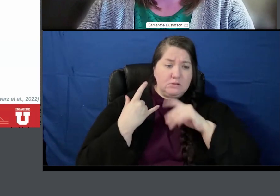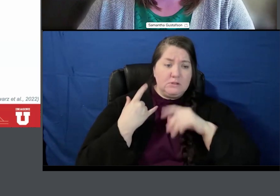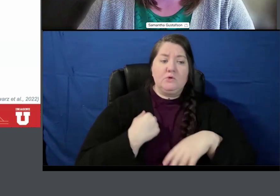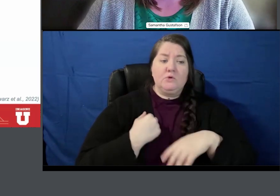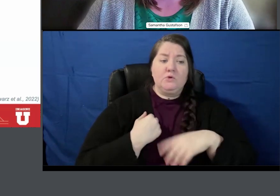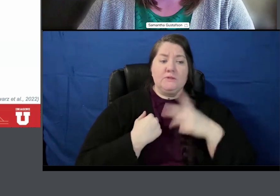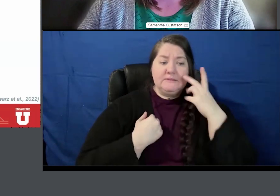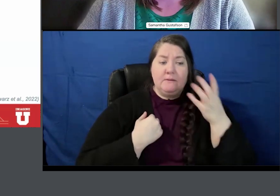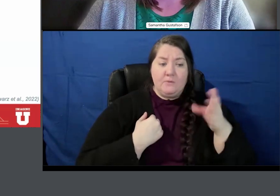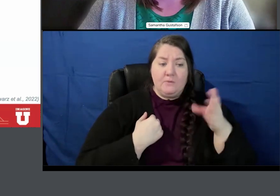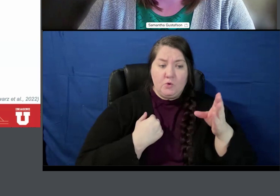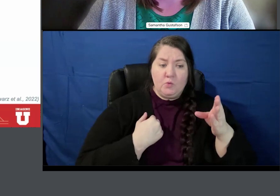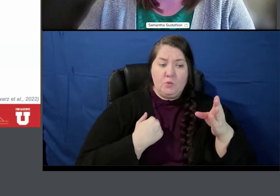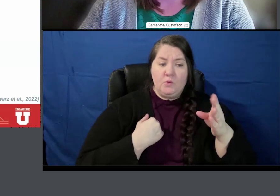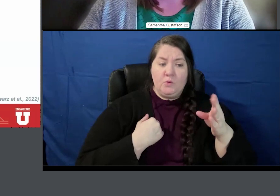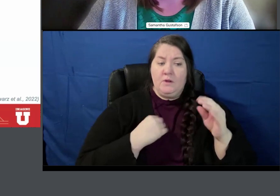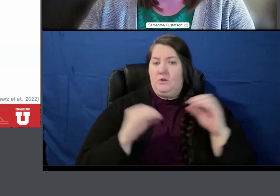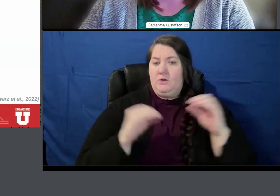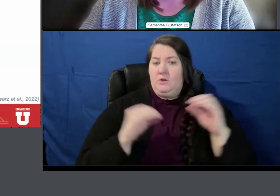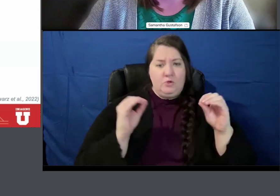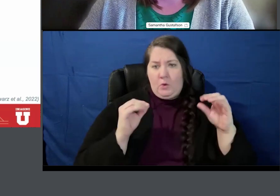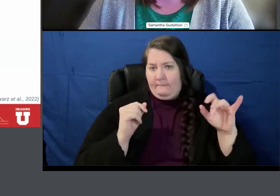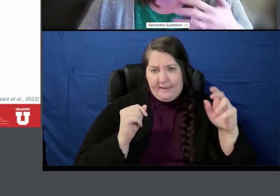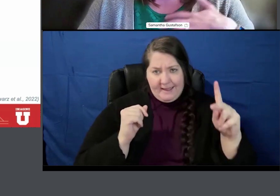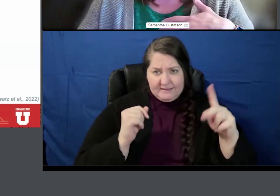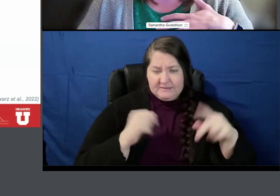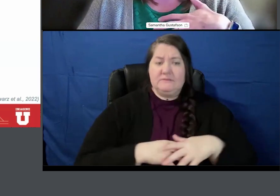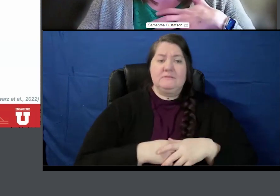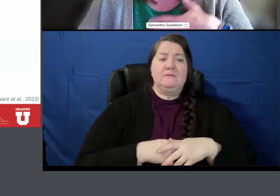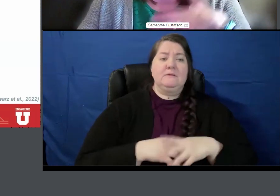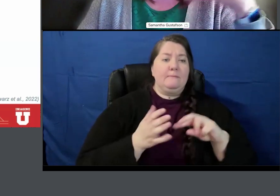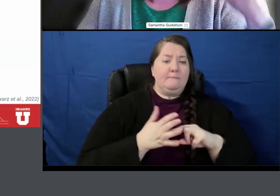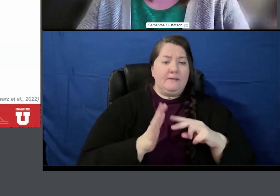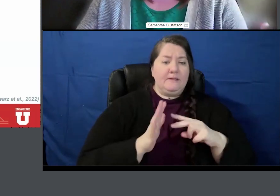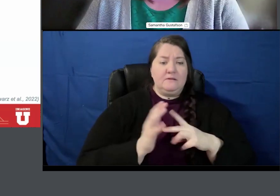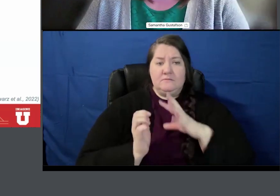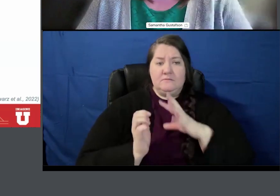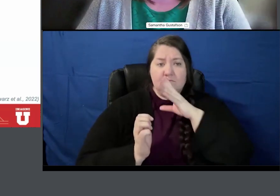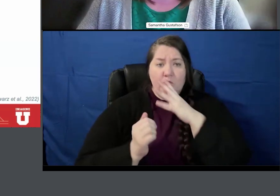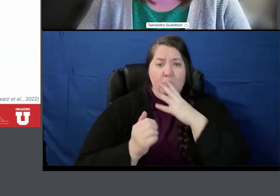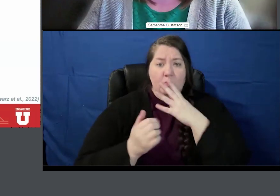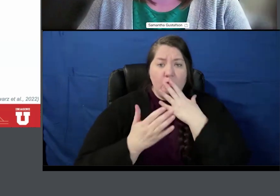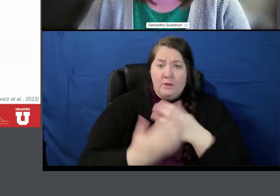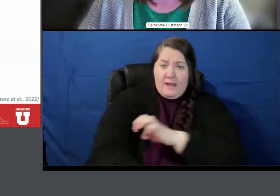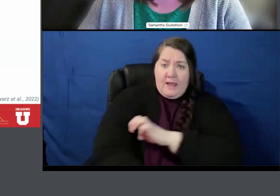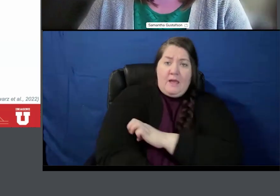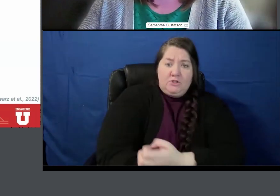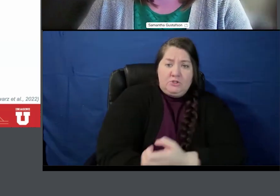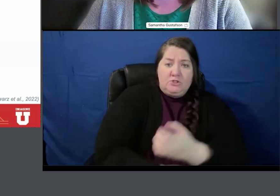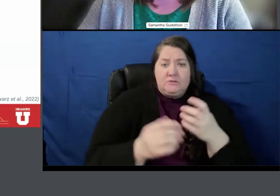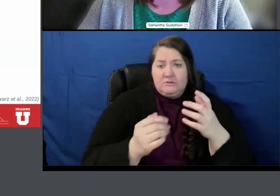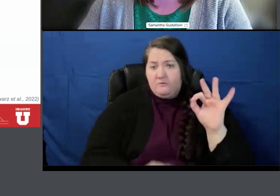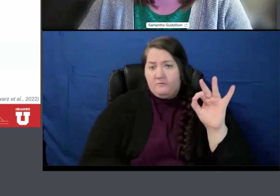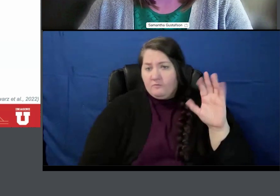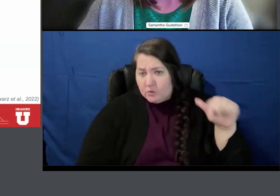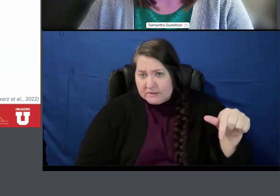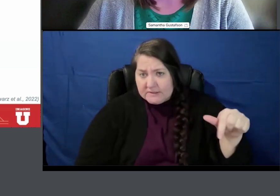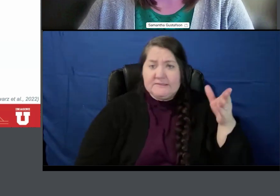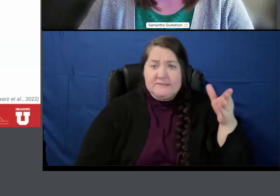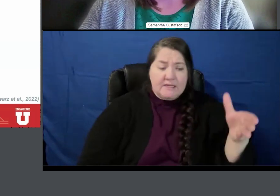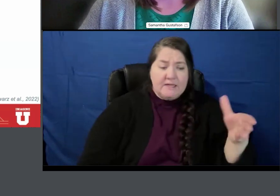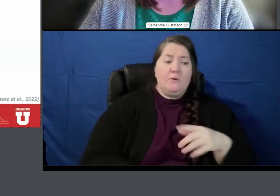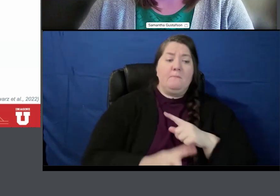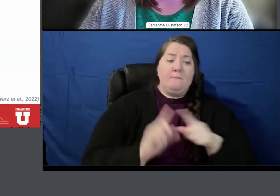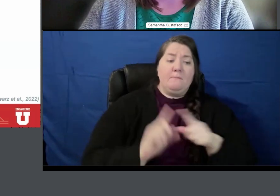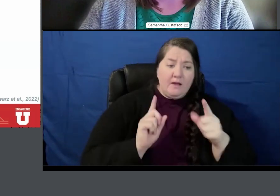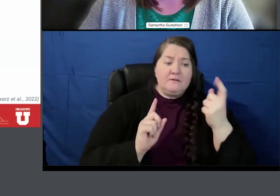in the blue here, that's our no mask condition. That means we've got a lot of good energy across the frequency spectrum here. But of